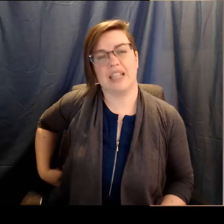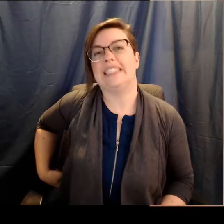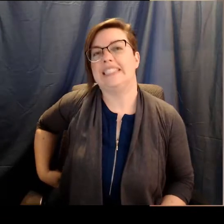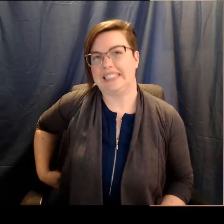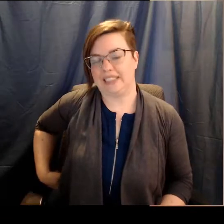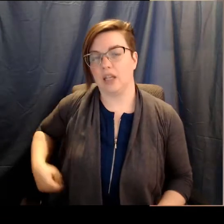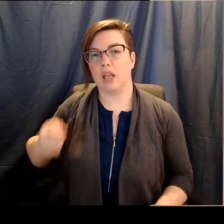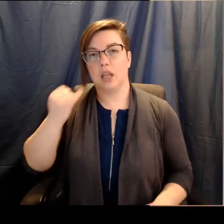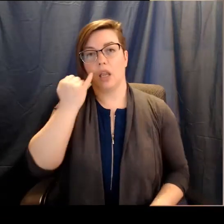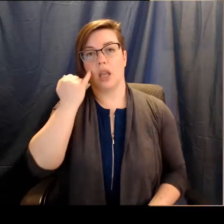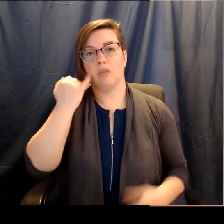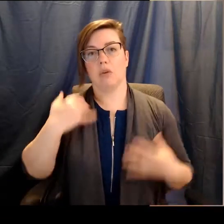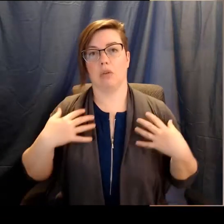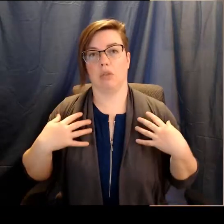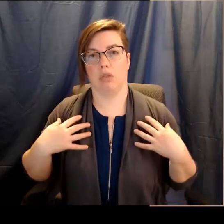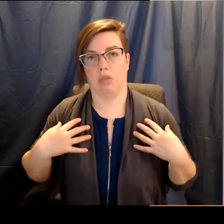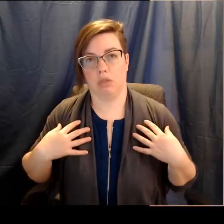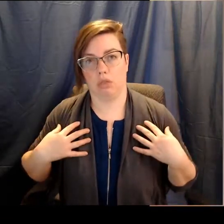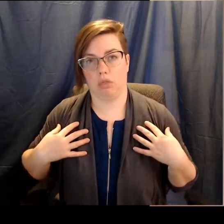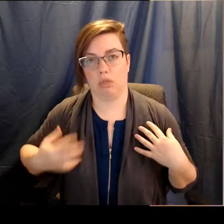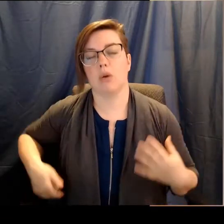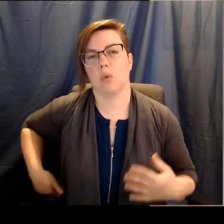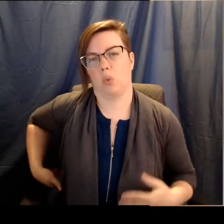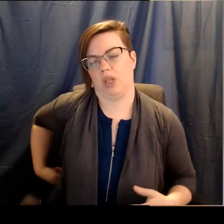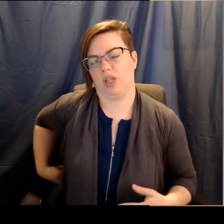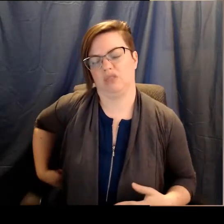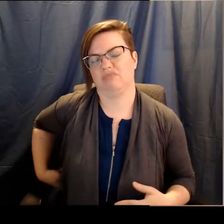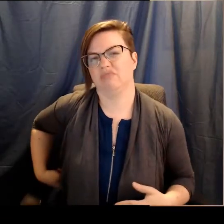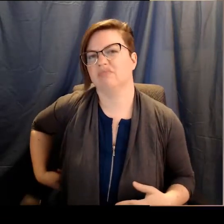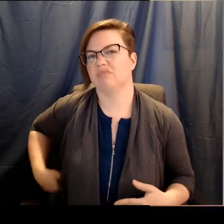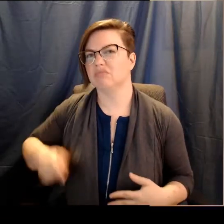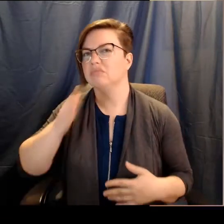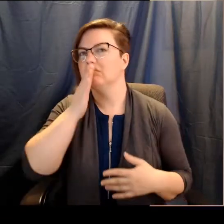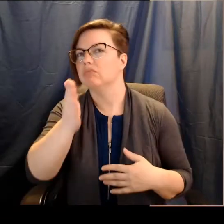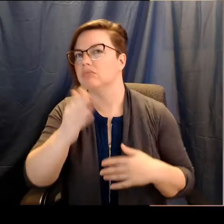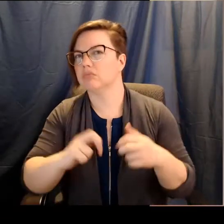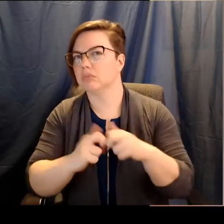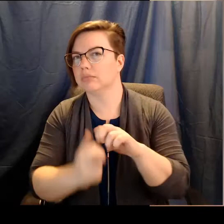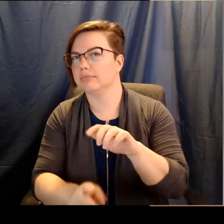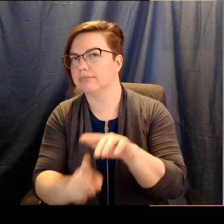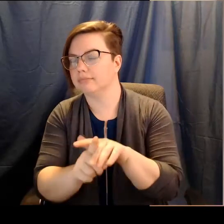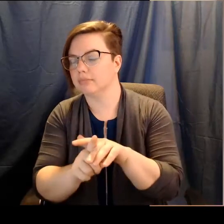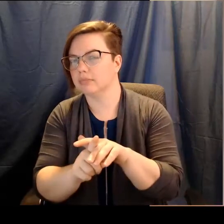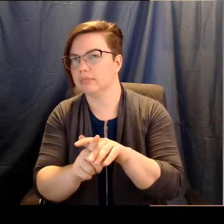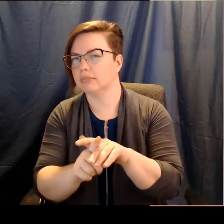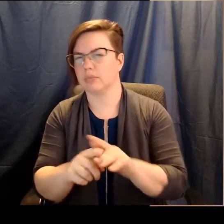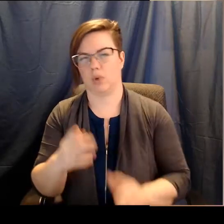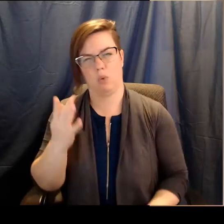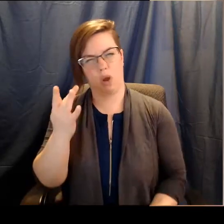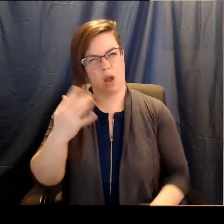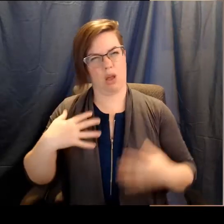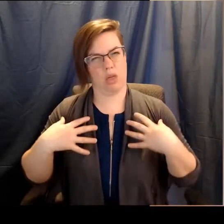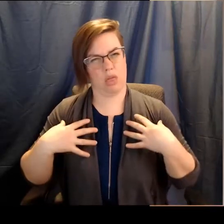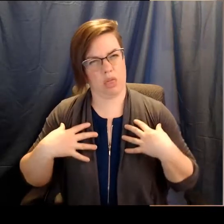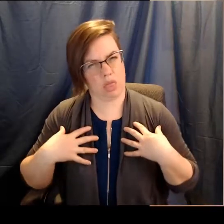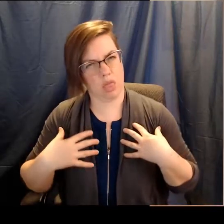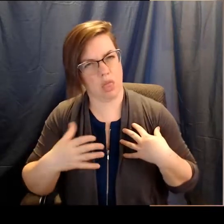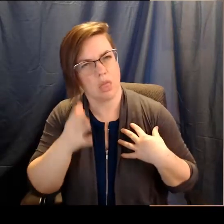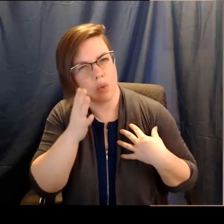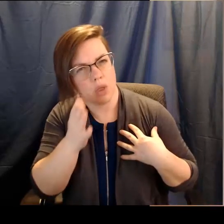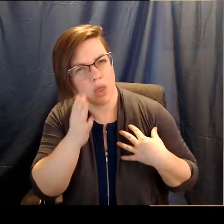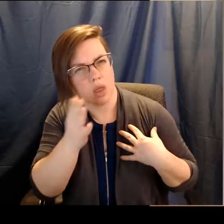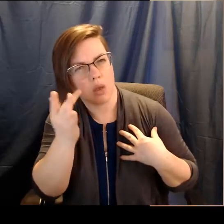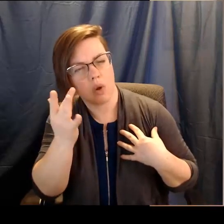highly related to the legs that are currently dangling in the air. Because her legs are dangling in the air, it's going to cause her